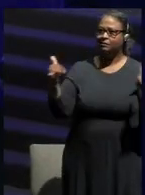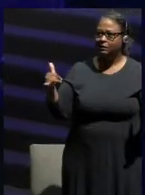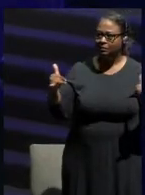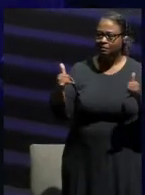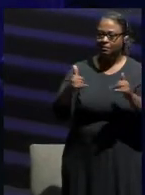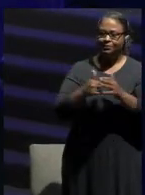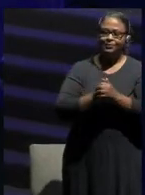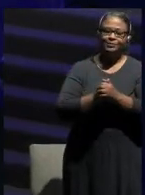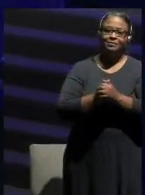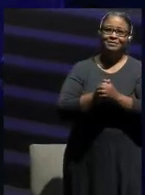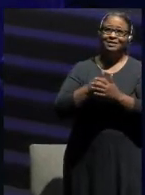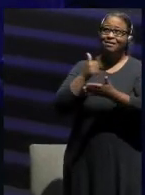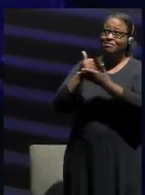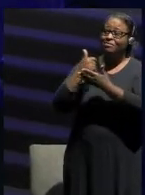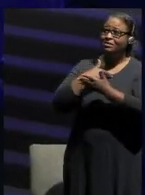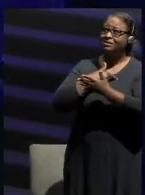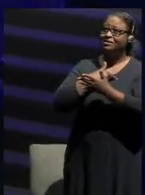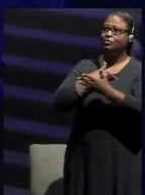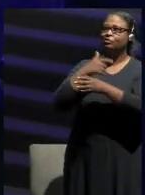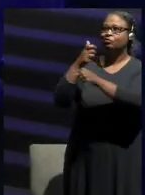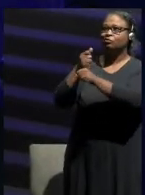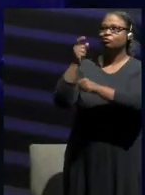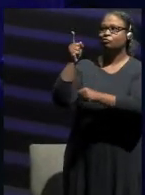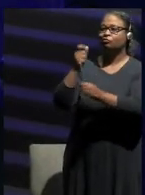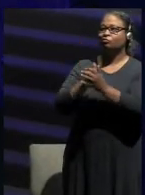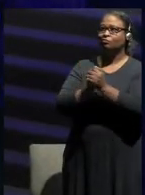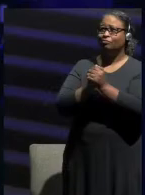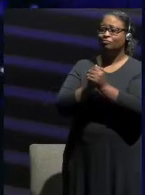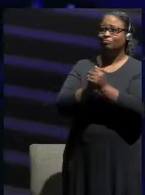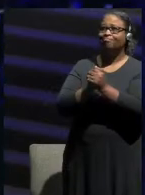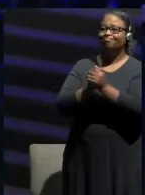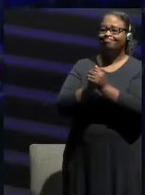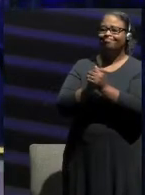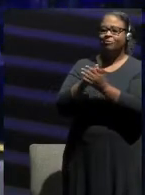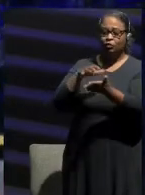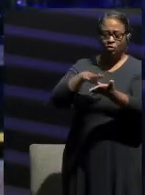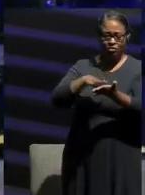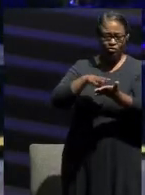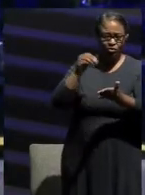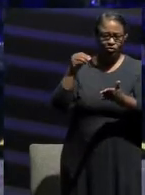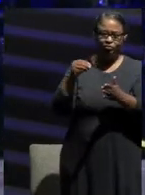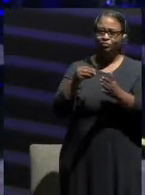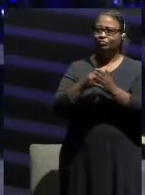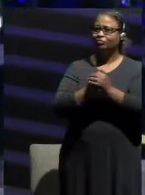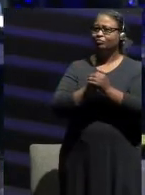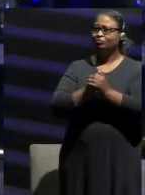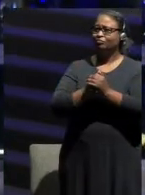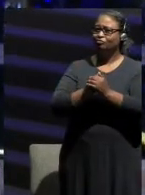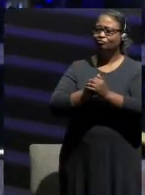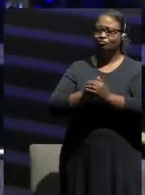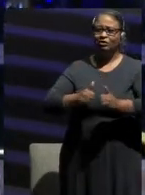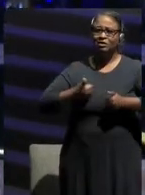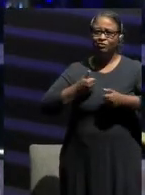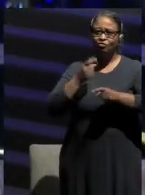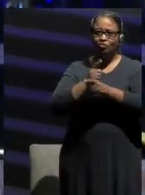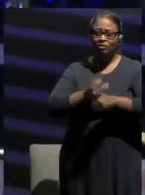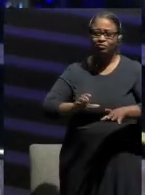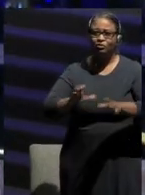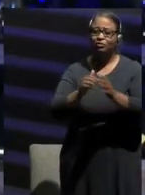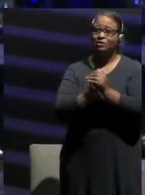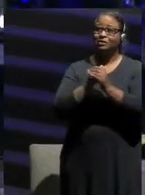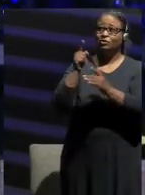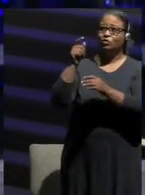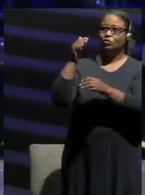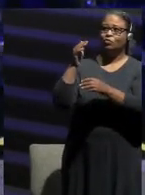us as we learn to trust in you and we learn, God, to live our life in you, that, God, that you would make